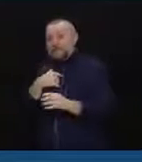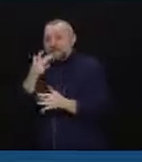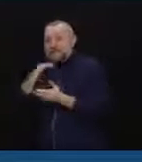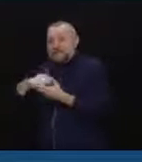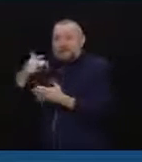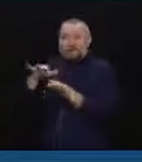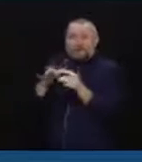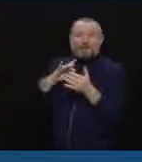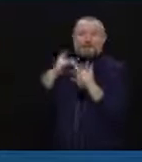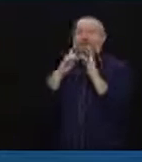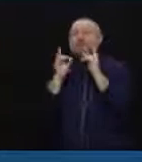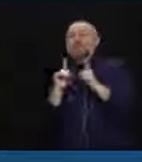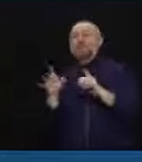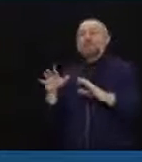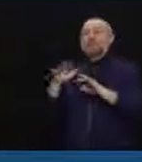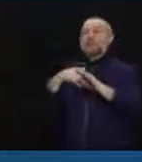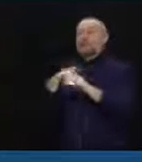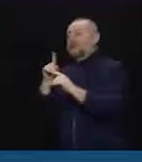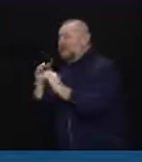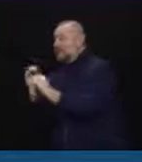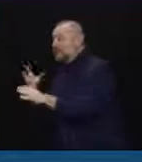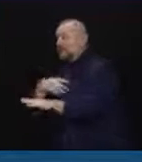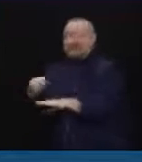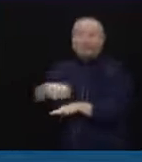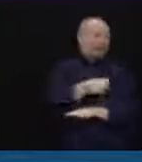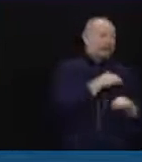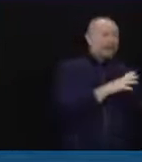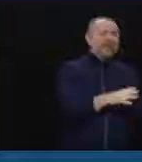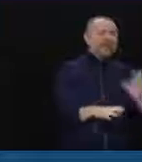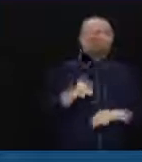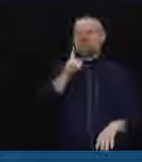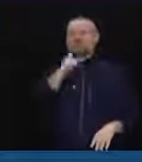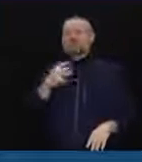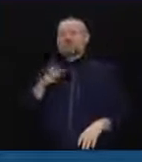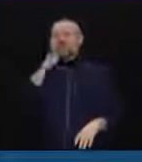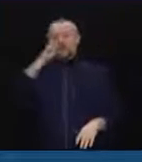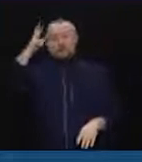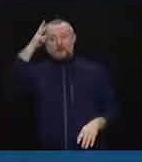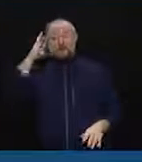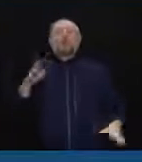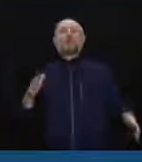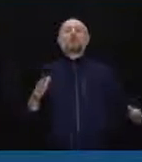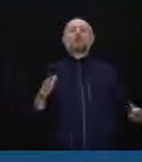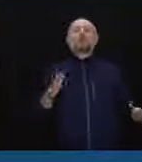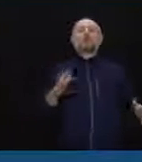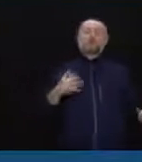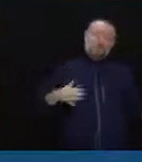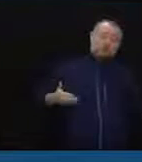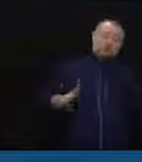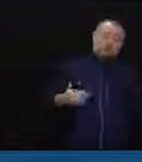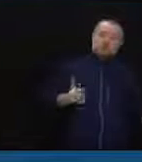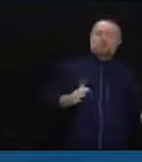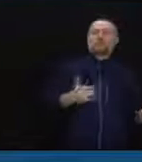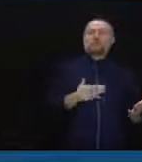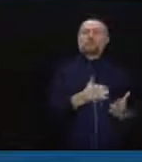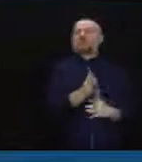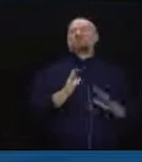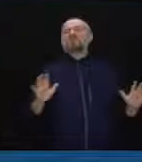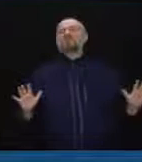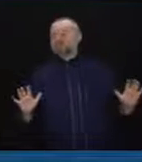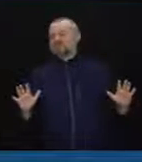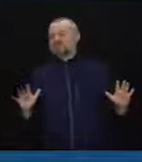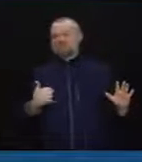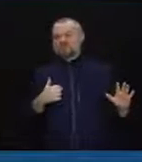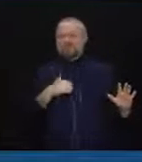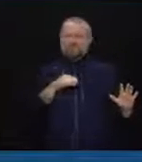And the parents, everybody went through a lot. And I said, what is the best way we can get our kids back in school and keep them